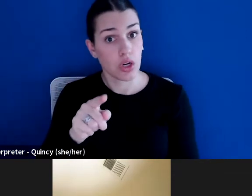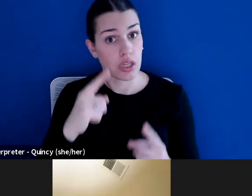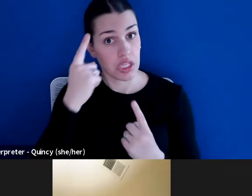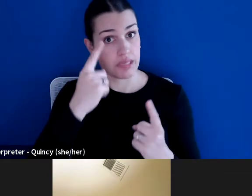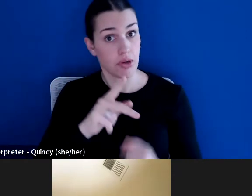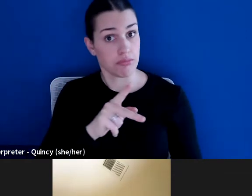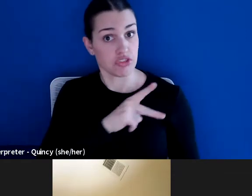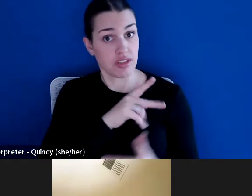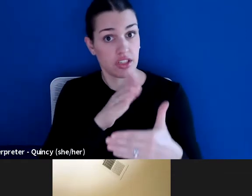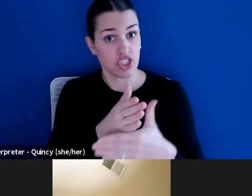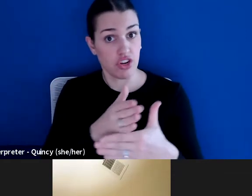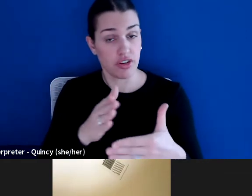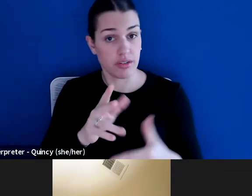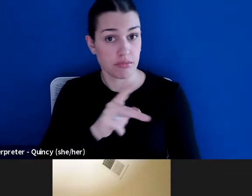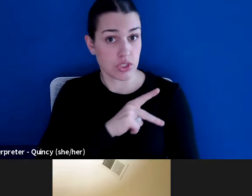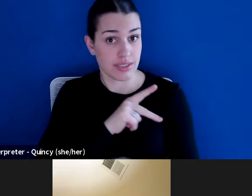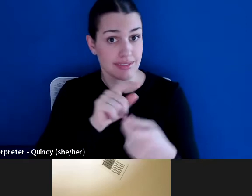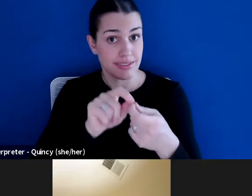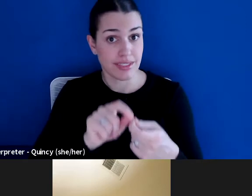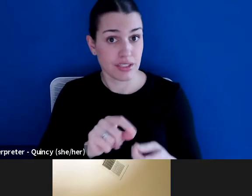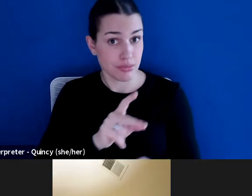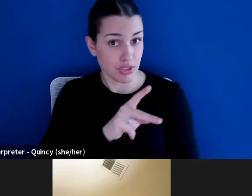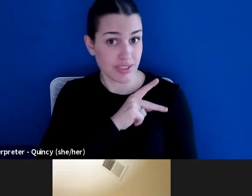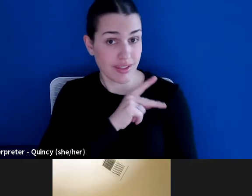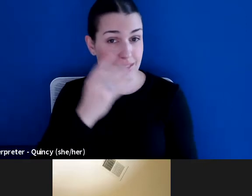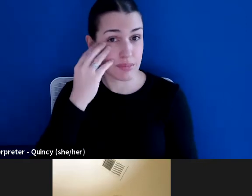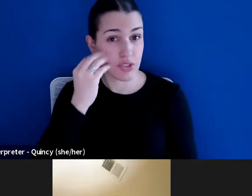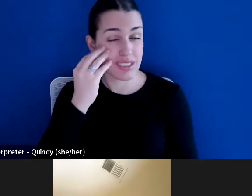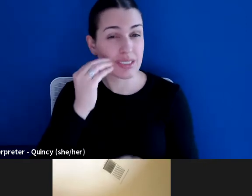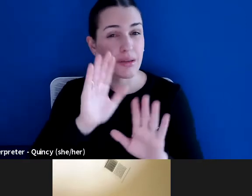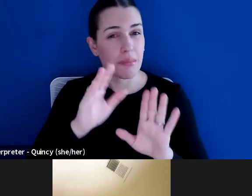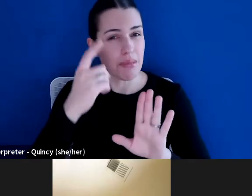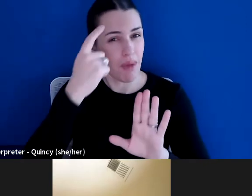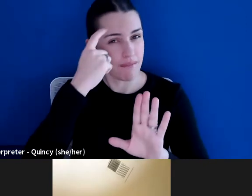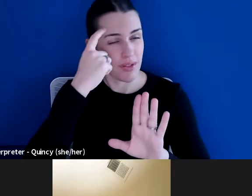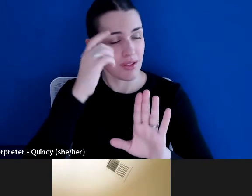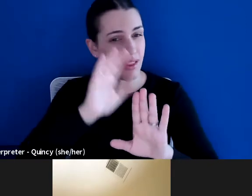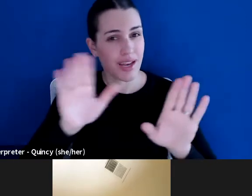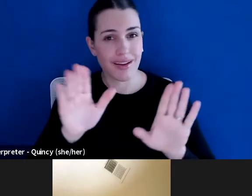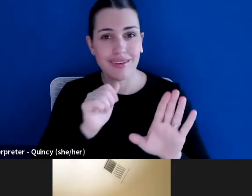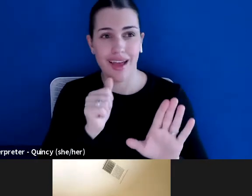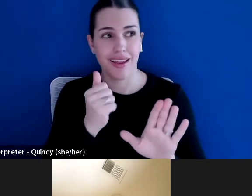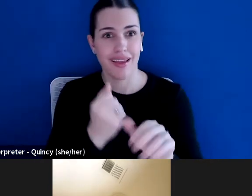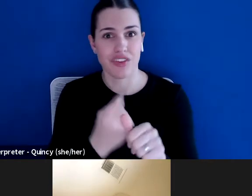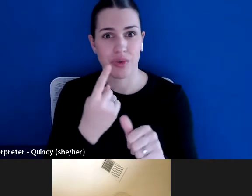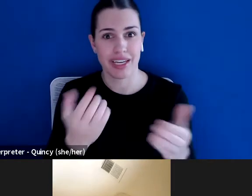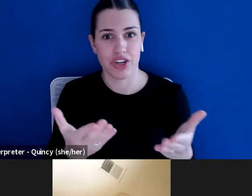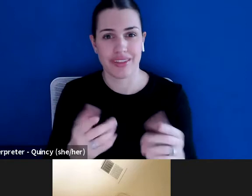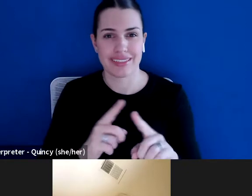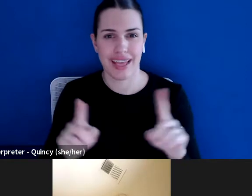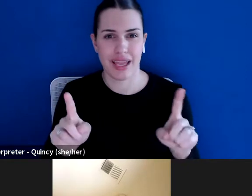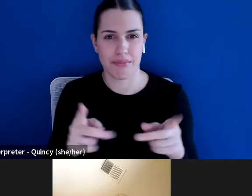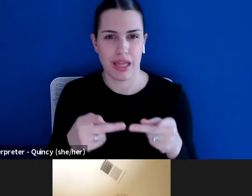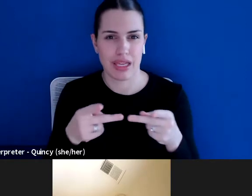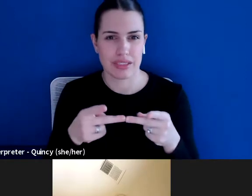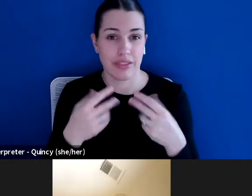personal details or personal experiences, that we just be mindful that not everyone in this space might be at the same stage in